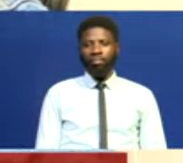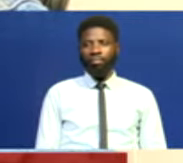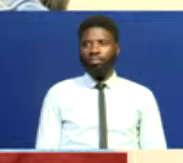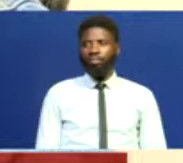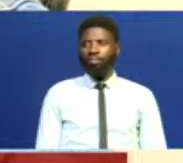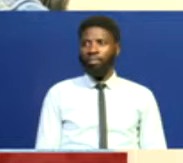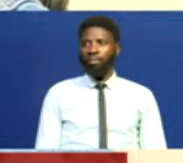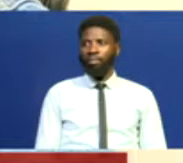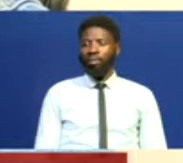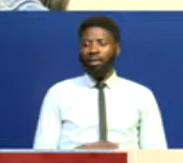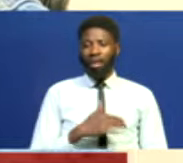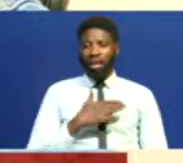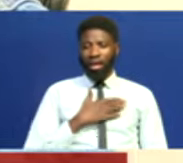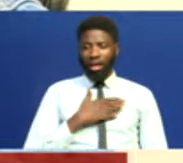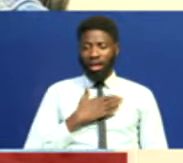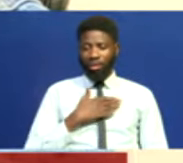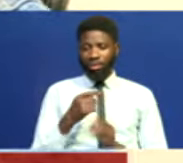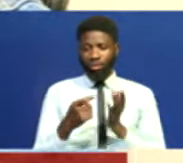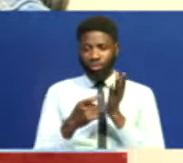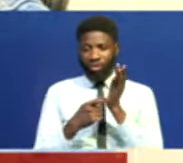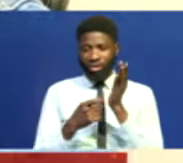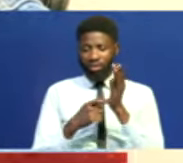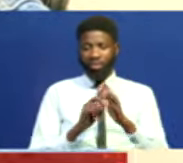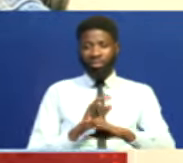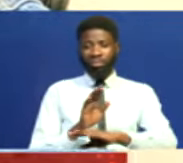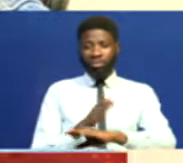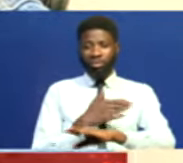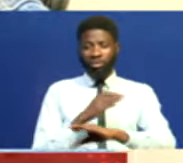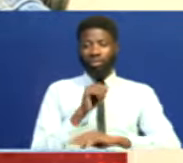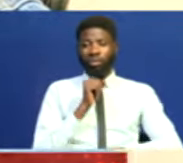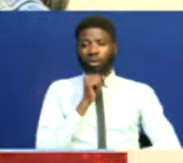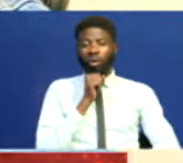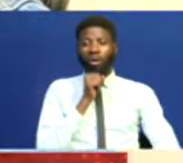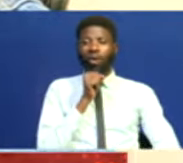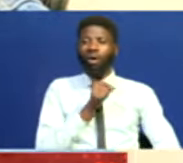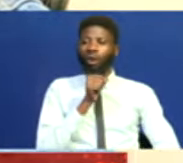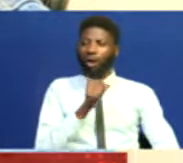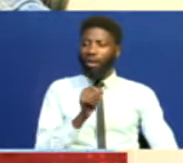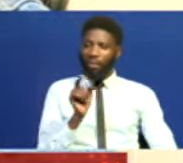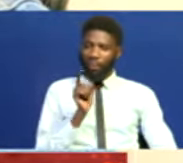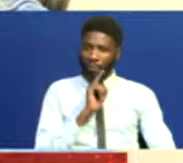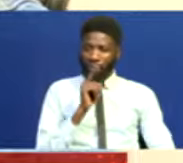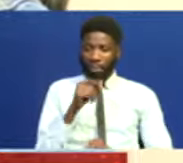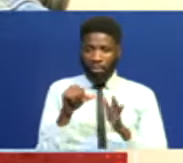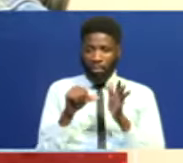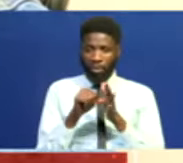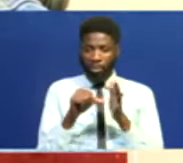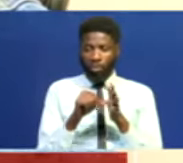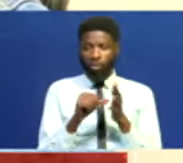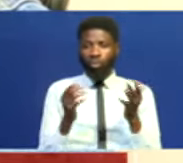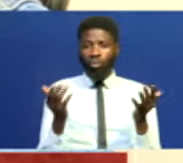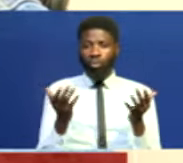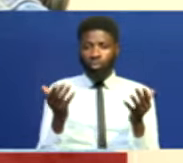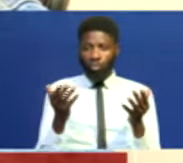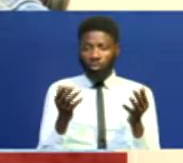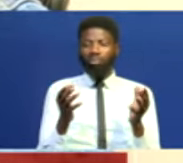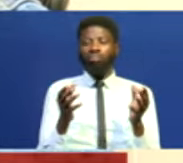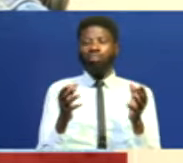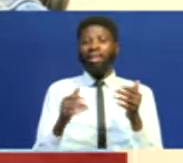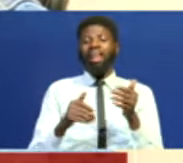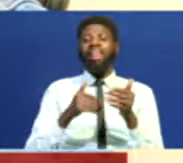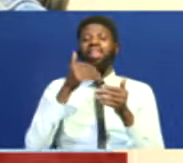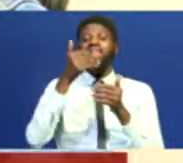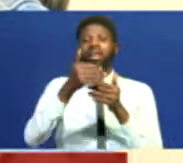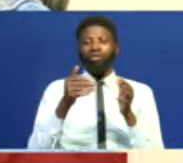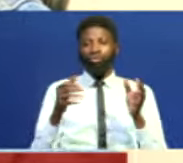our Swahili rumba is quite old. The only problem that the youth or the following generations did